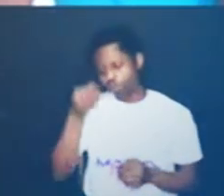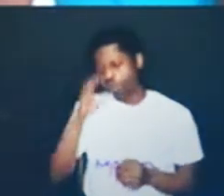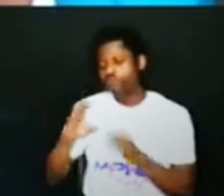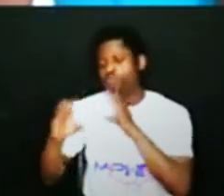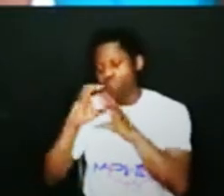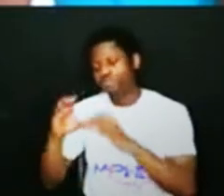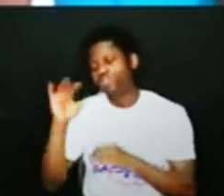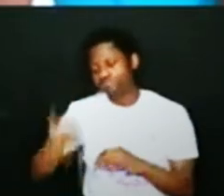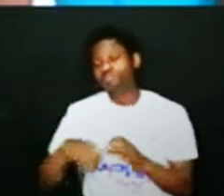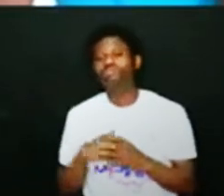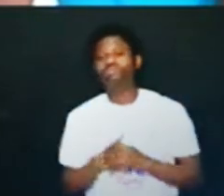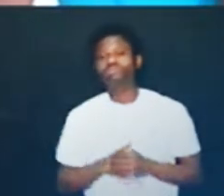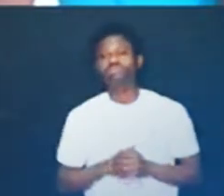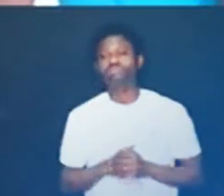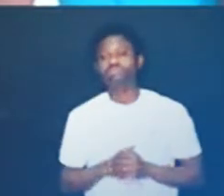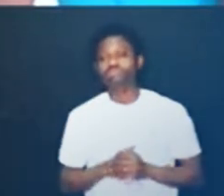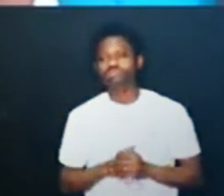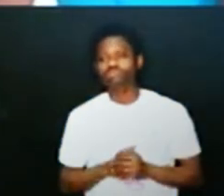So